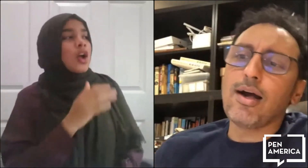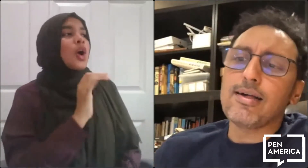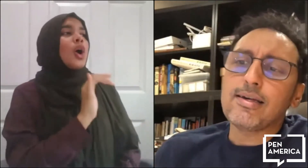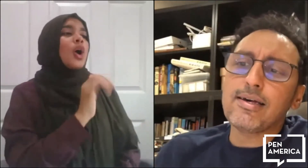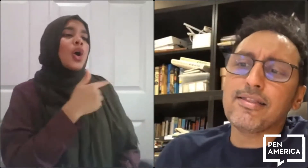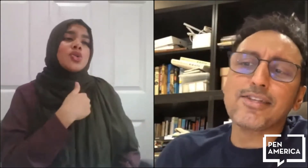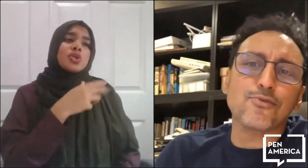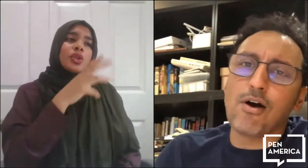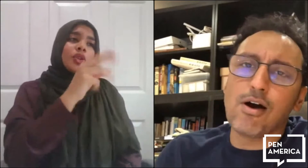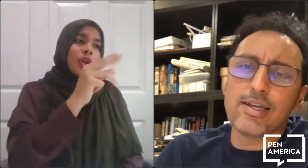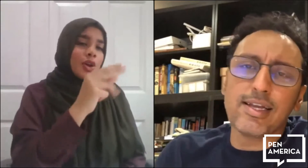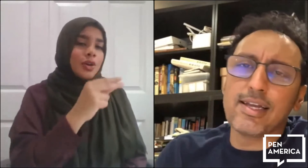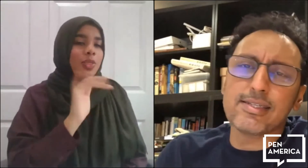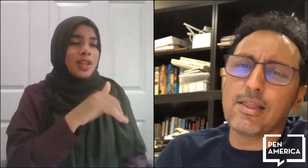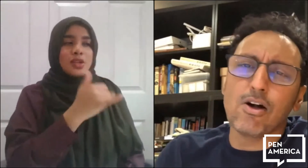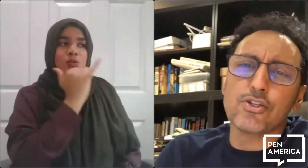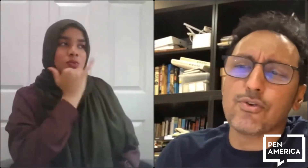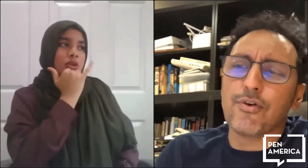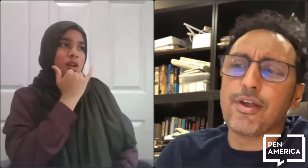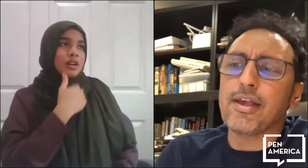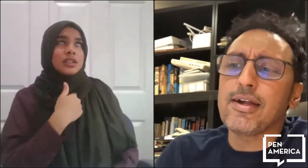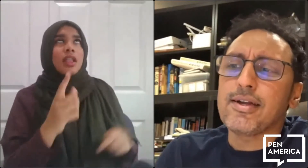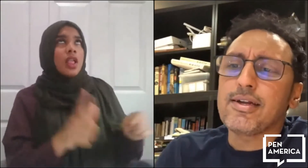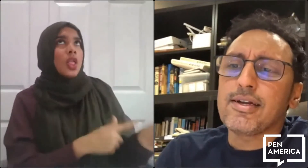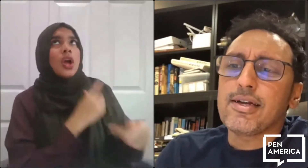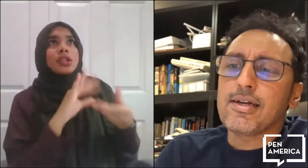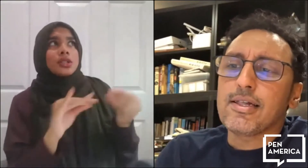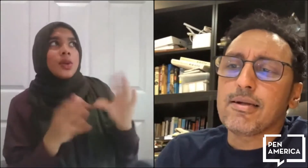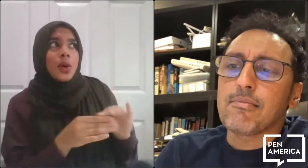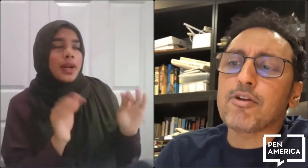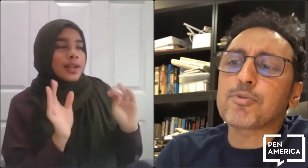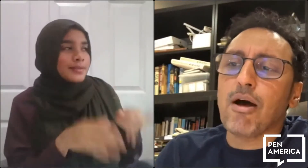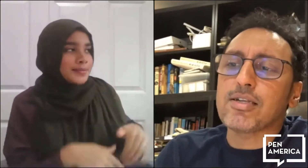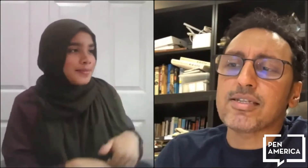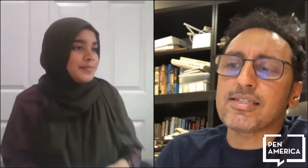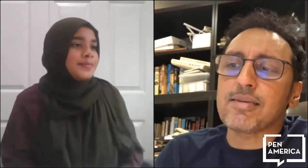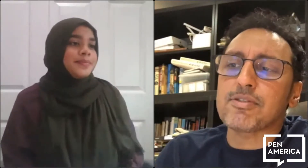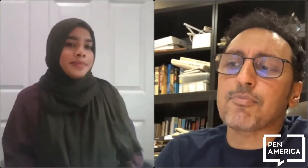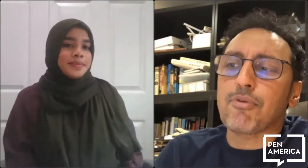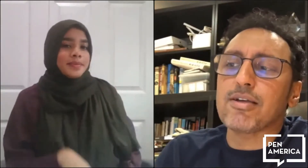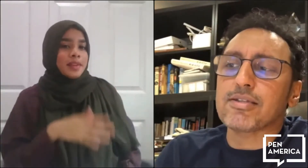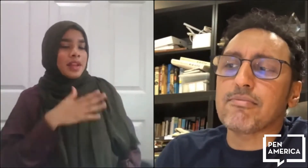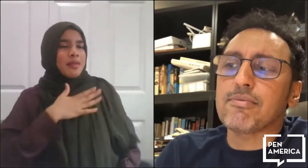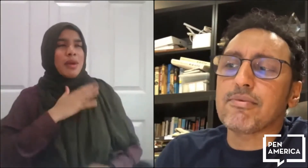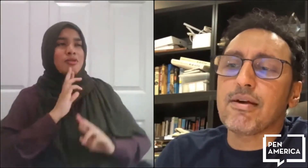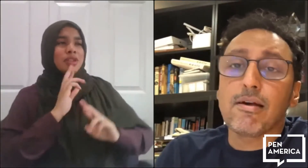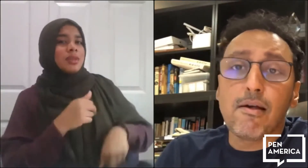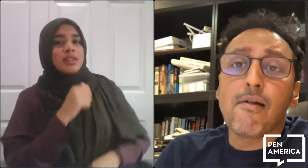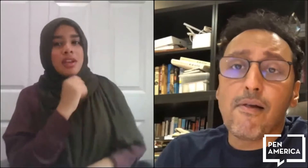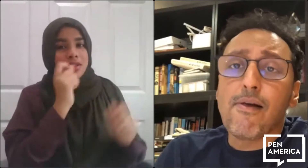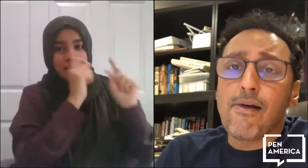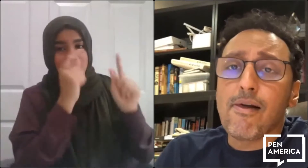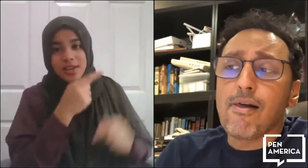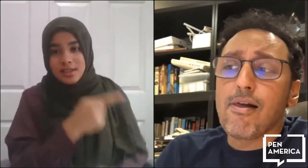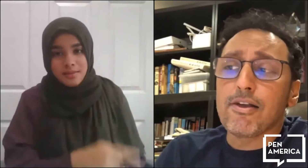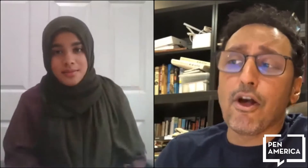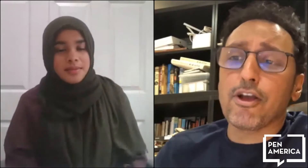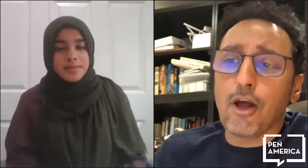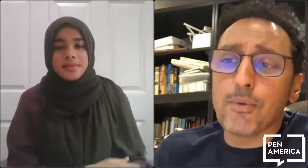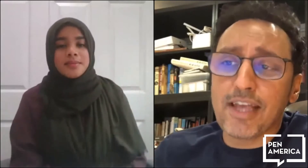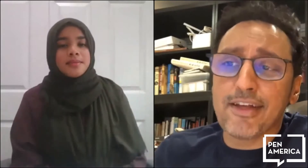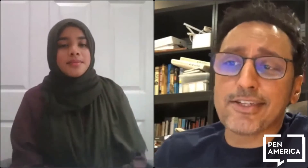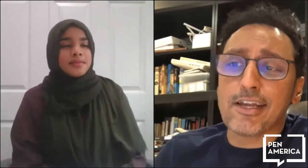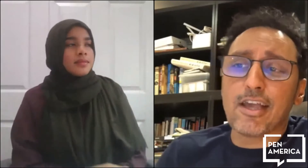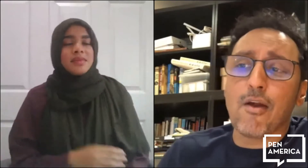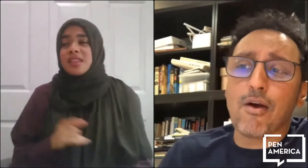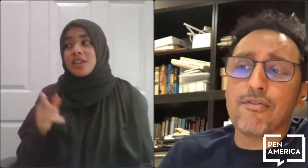no, that's wrong. It's a long story. My response didn't seem to surprise him. You know, you